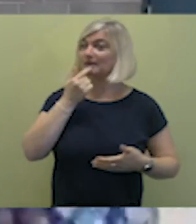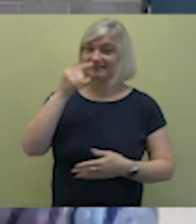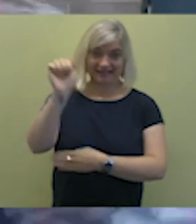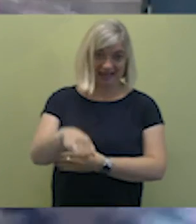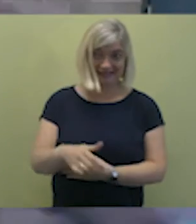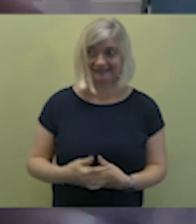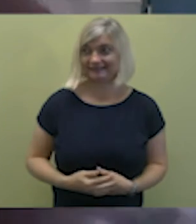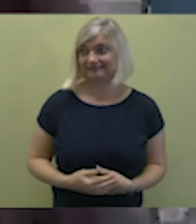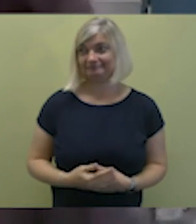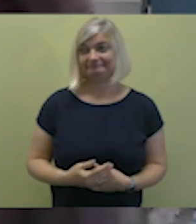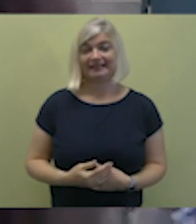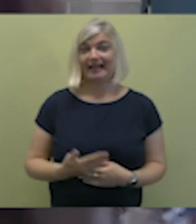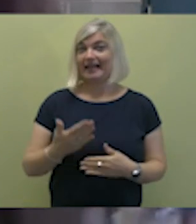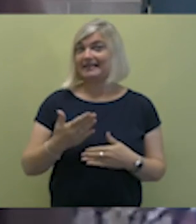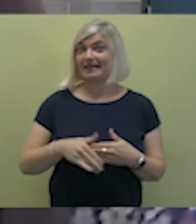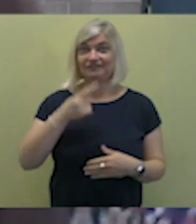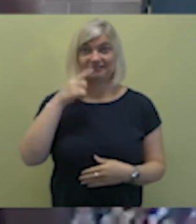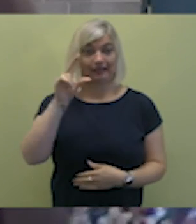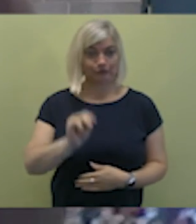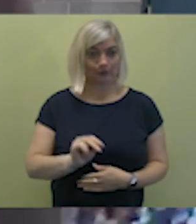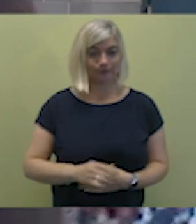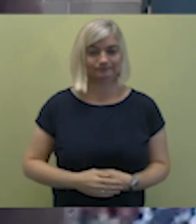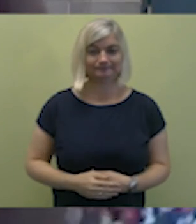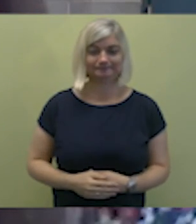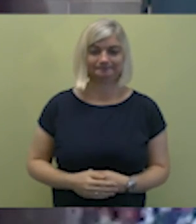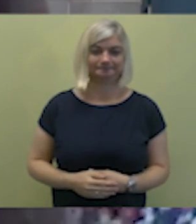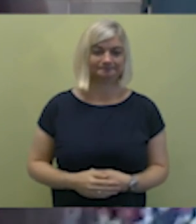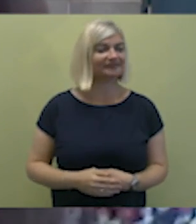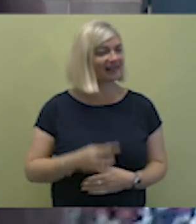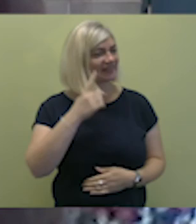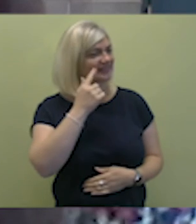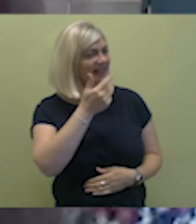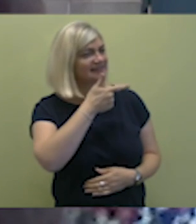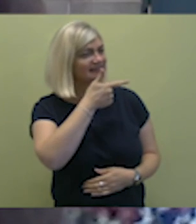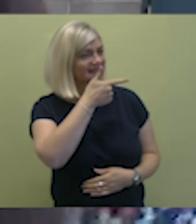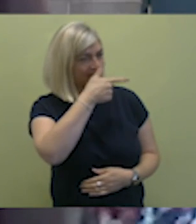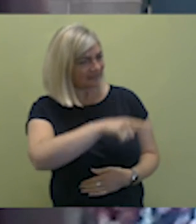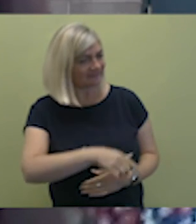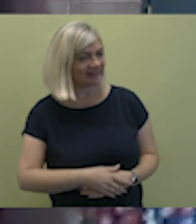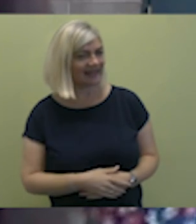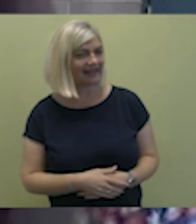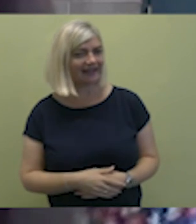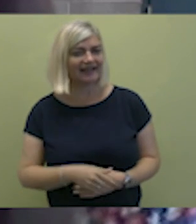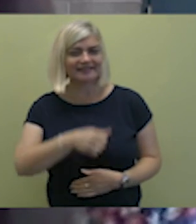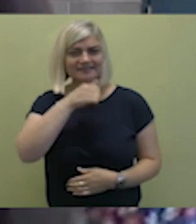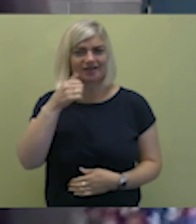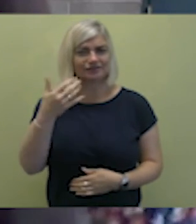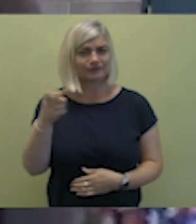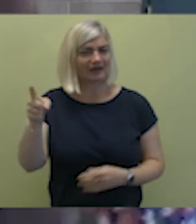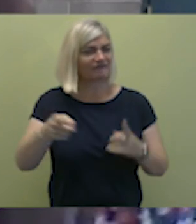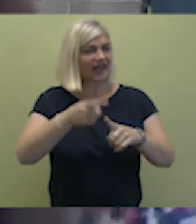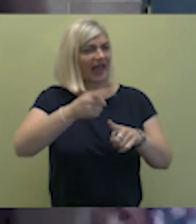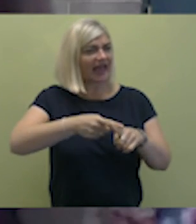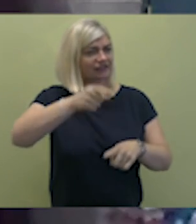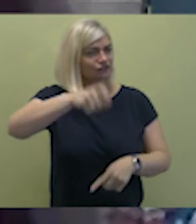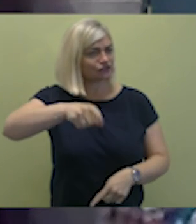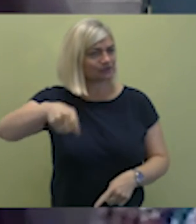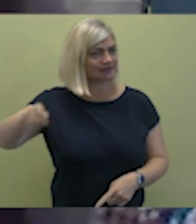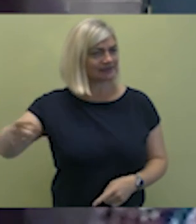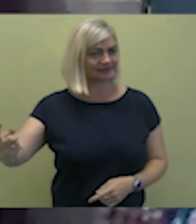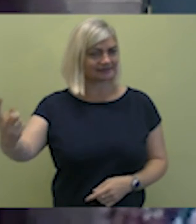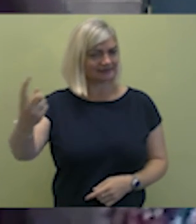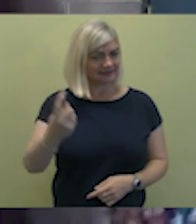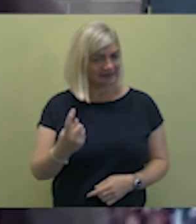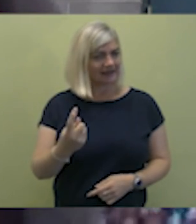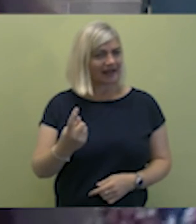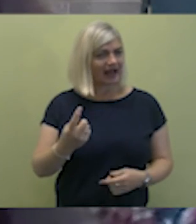Never say no to a trip. No, that's lovely. I think it's such a good idea to have former students come in and